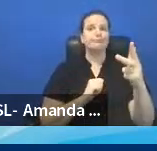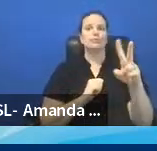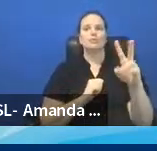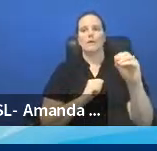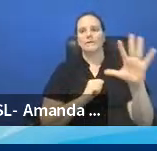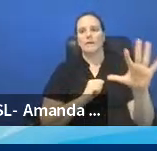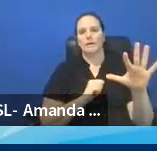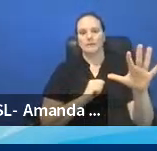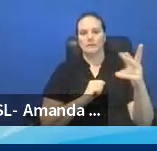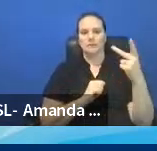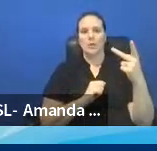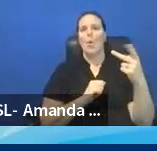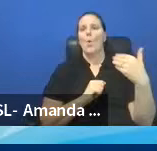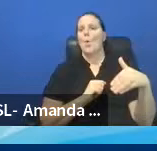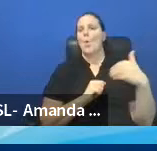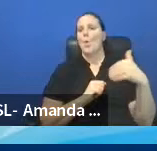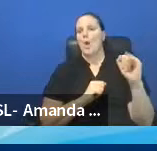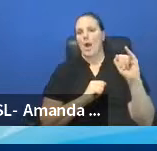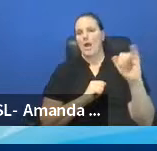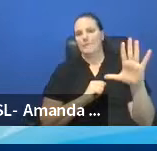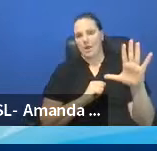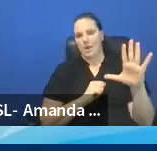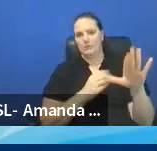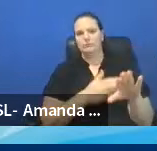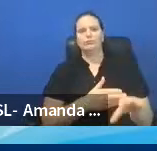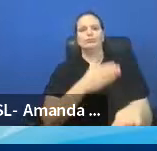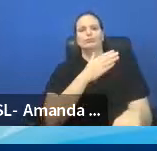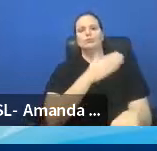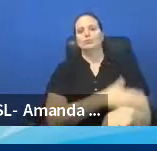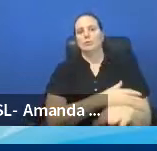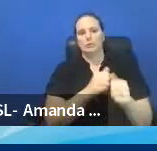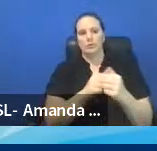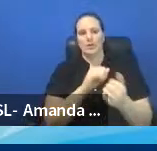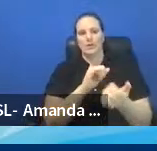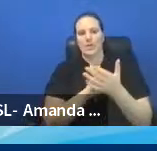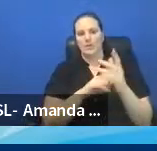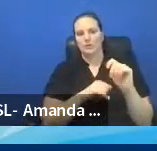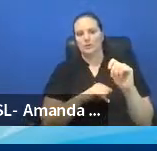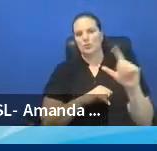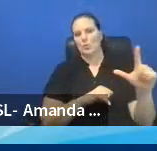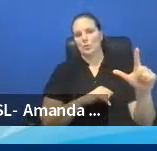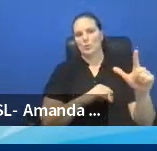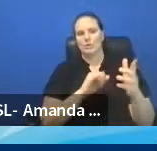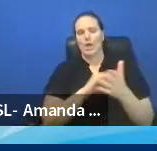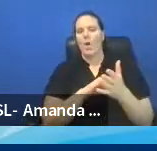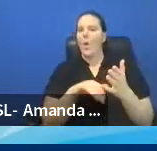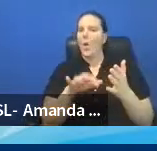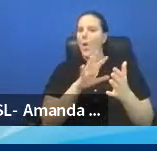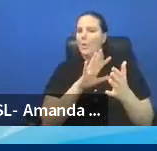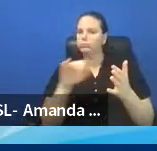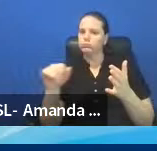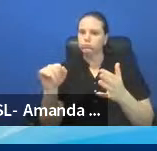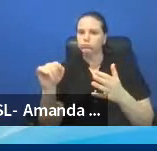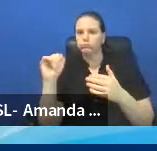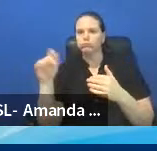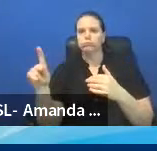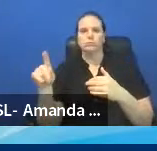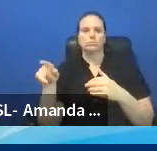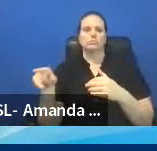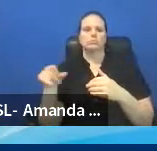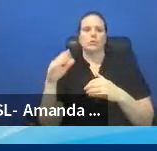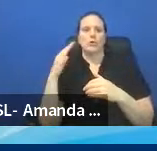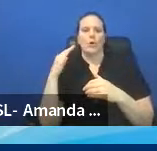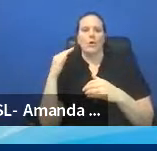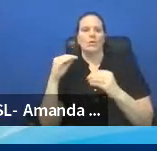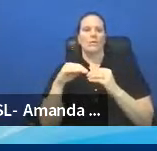see how much better I-5 gets with our improvements, even and with the toll, it kind of draws them back because they know that they can get